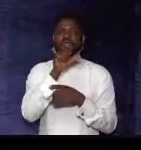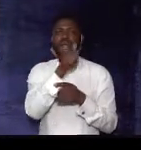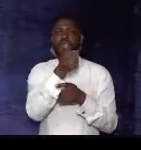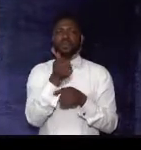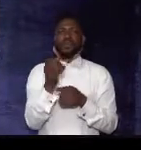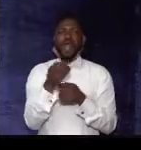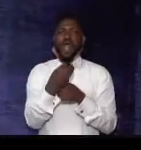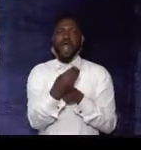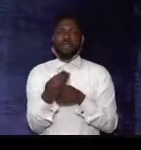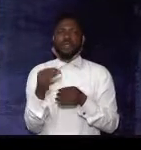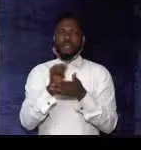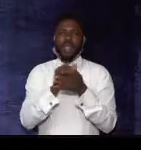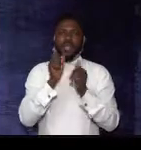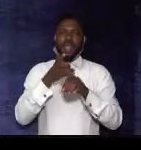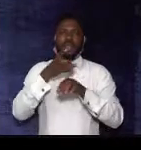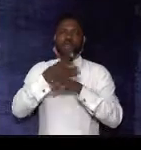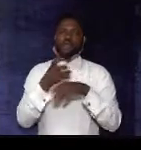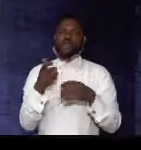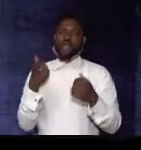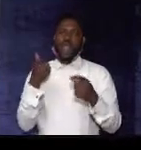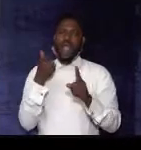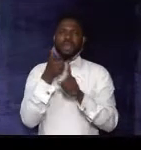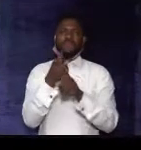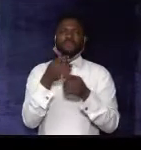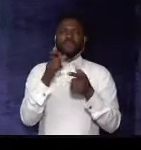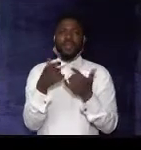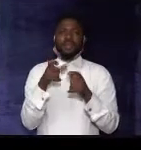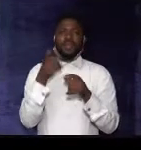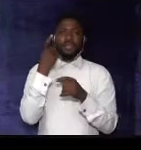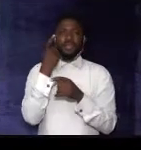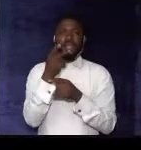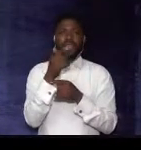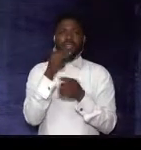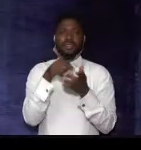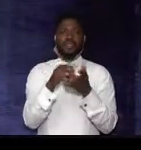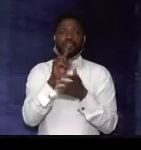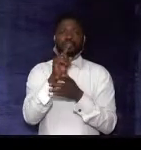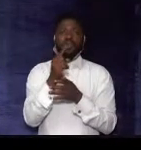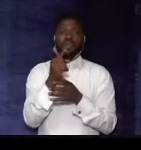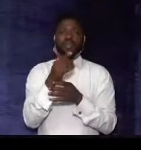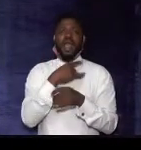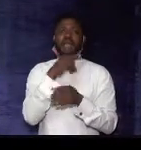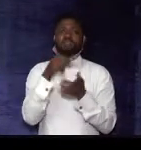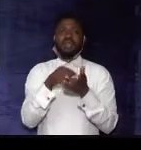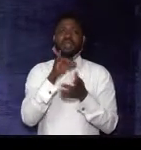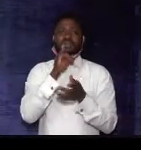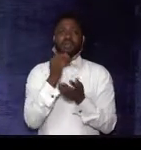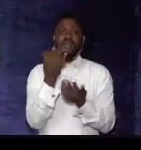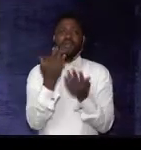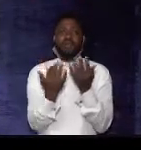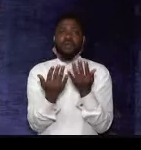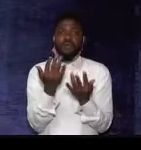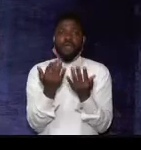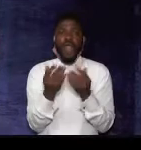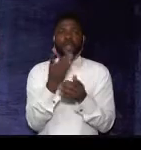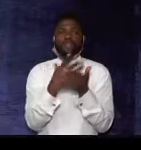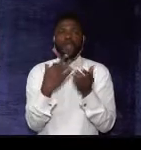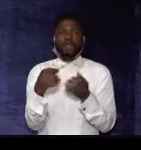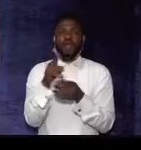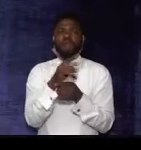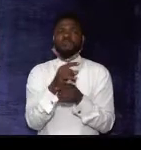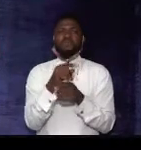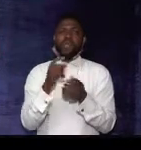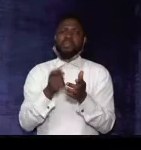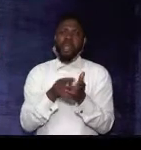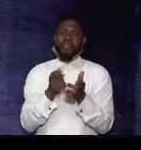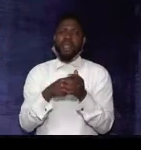this. It's another object that can cause accident. Now let's look at this one, and this is fire. Some